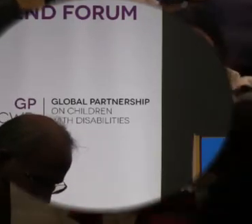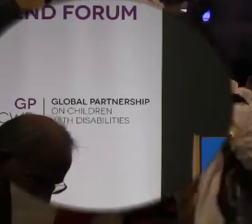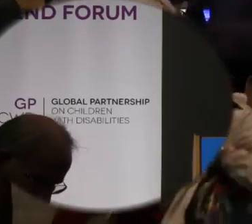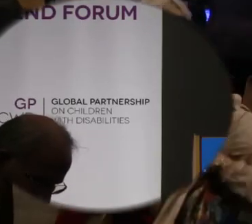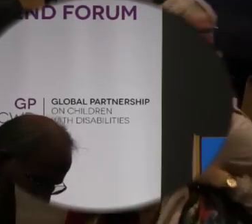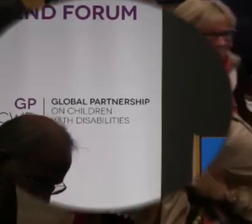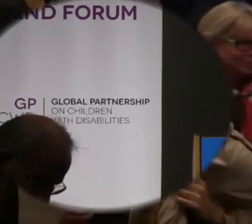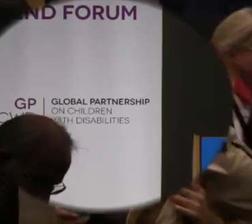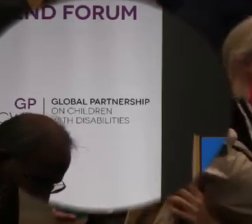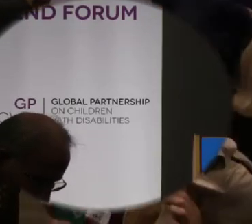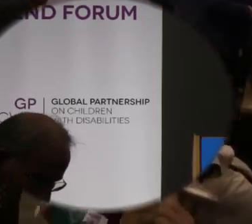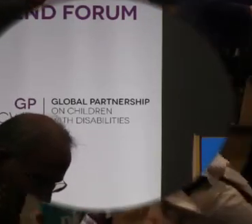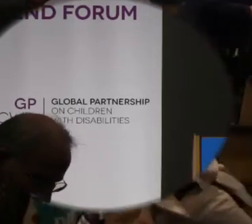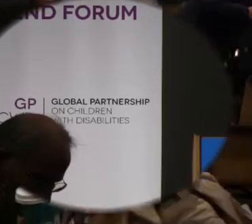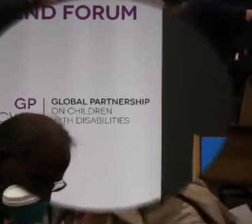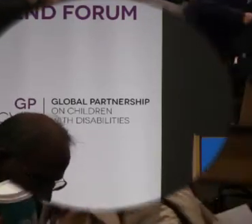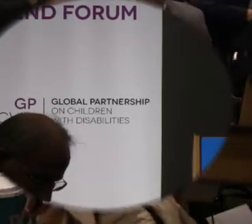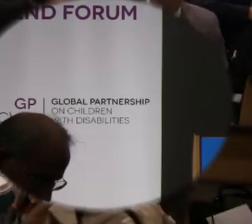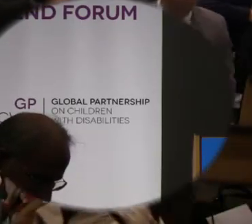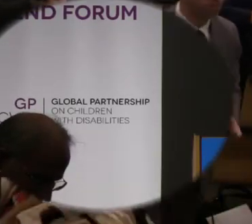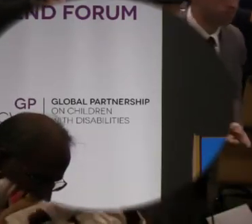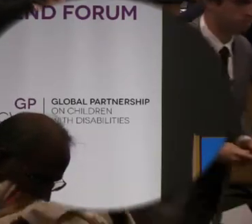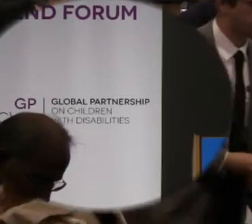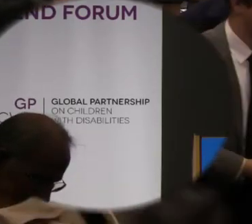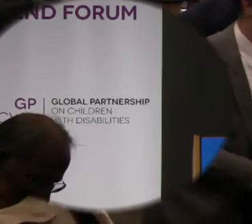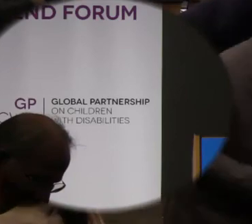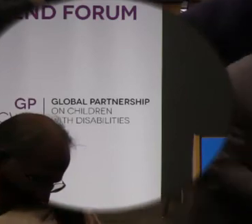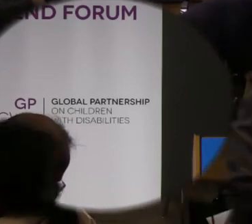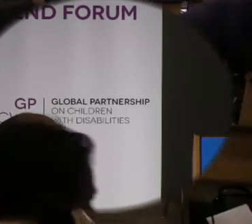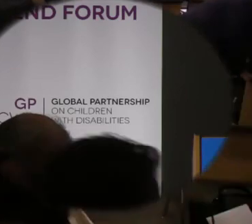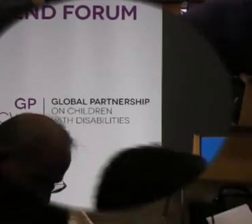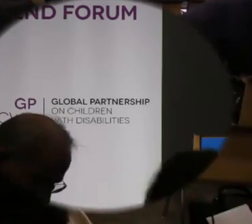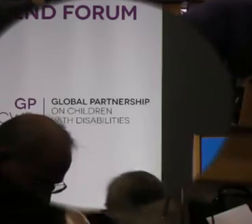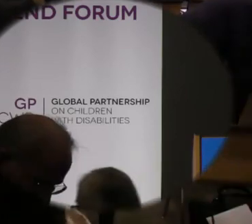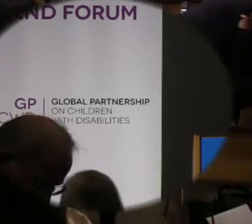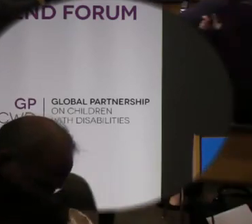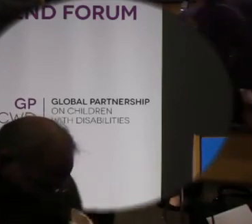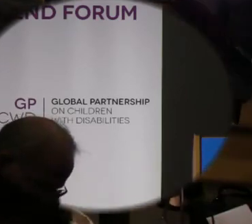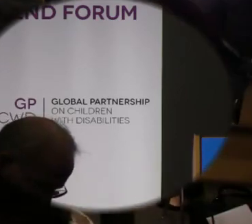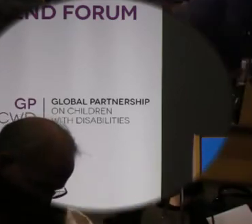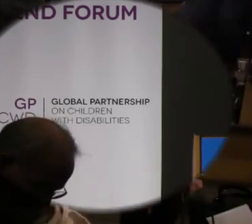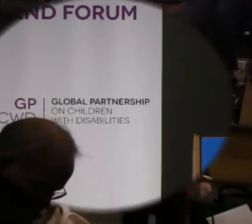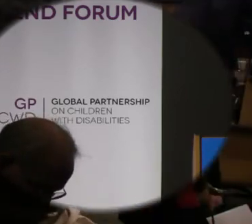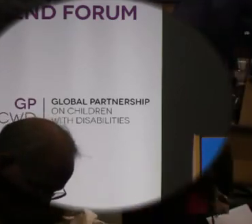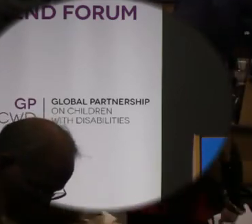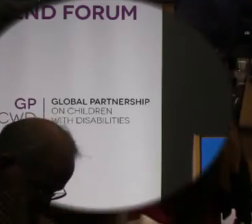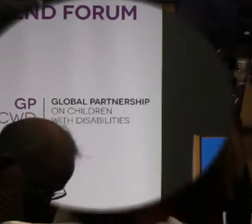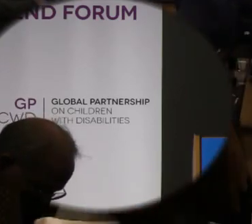all of the people around us, we say it's ability.